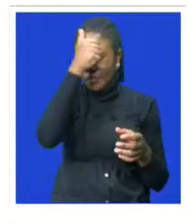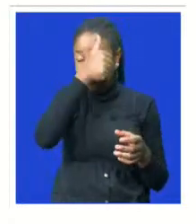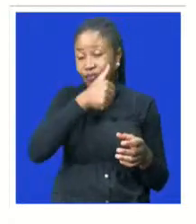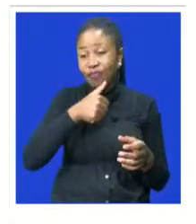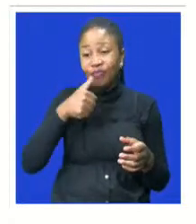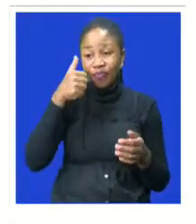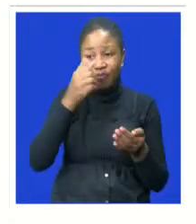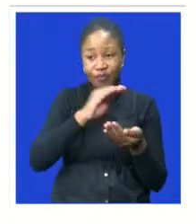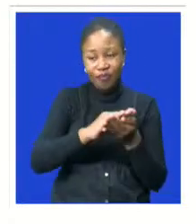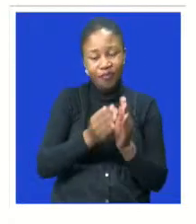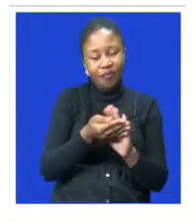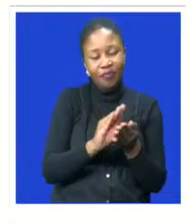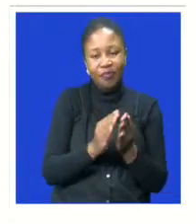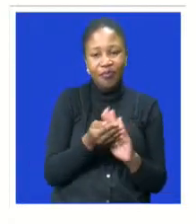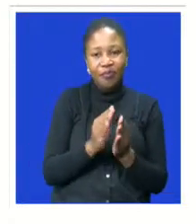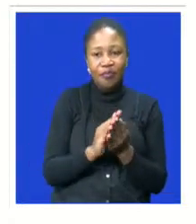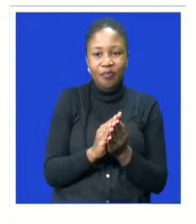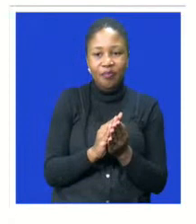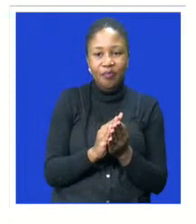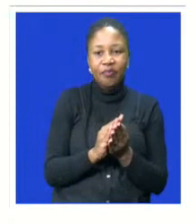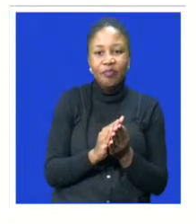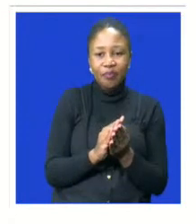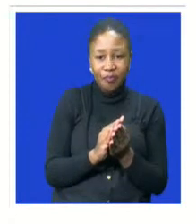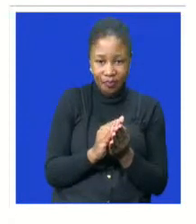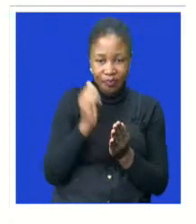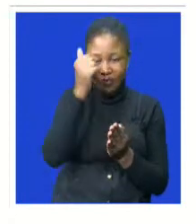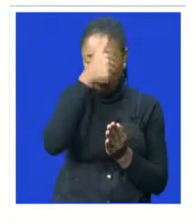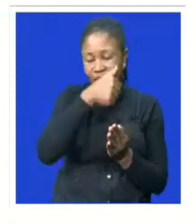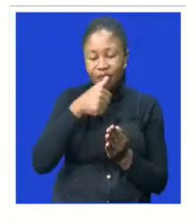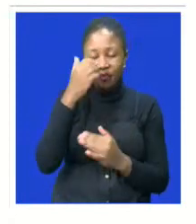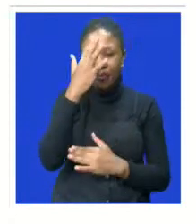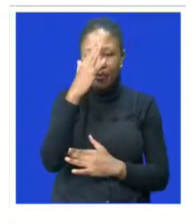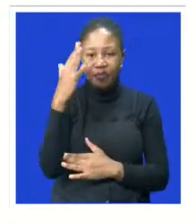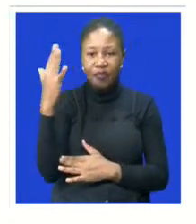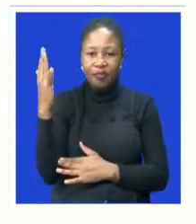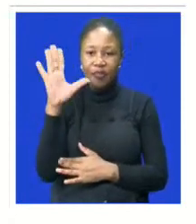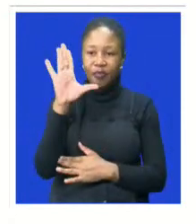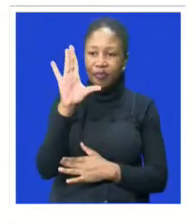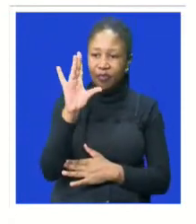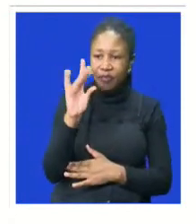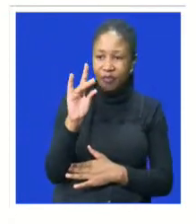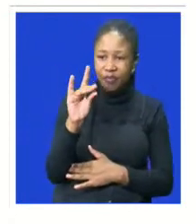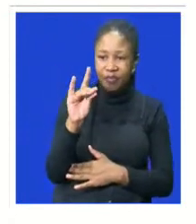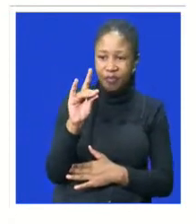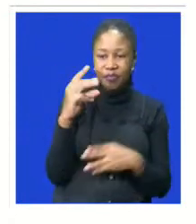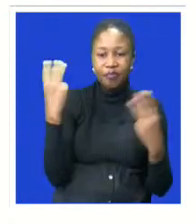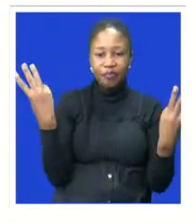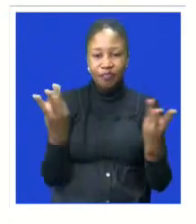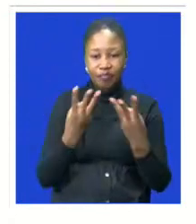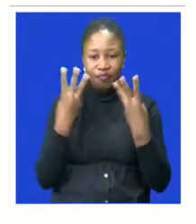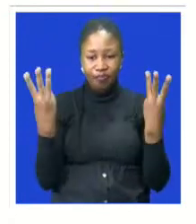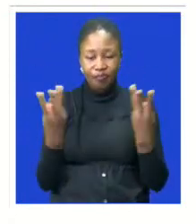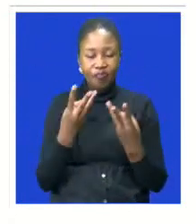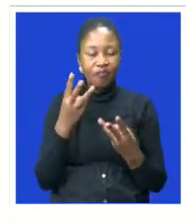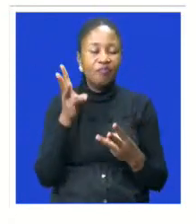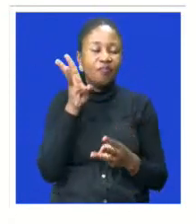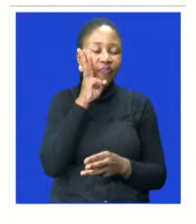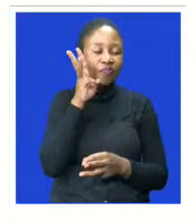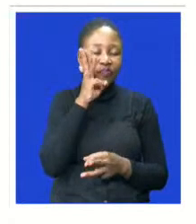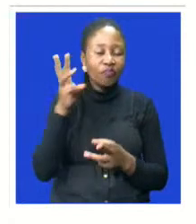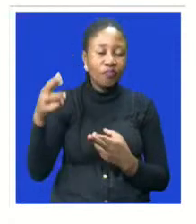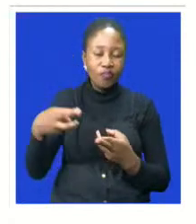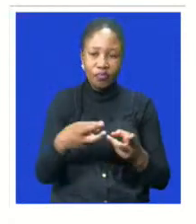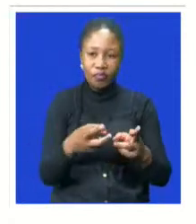are natural, animals, people, and the river. Those are natural. And then we have